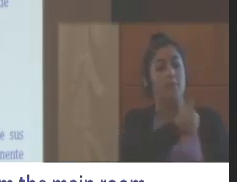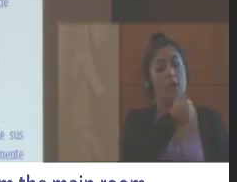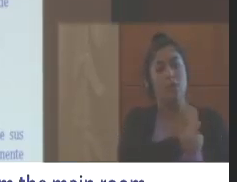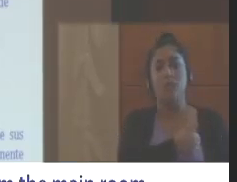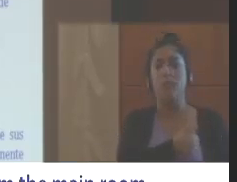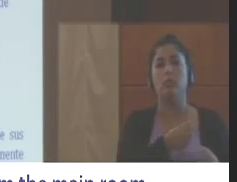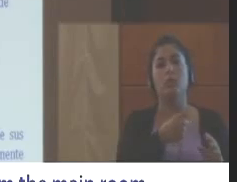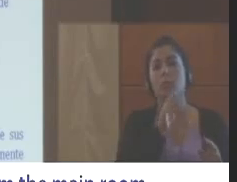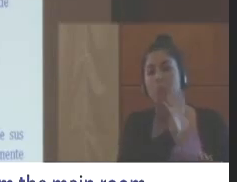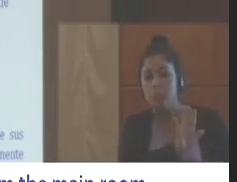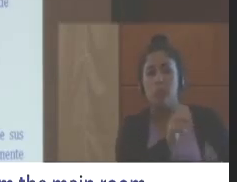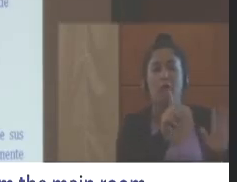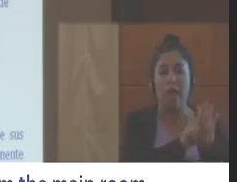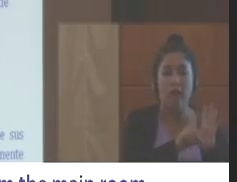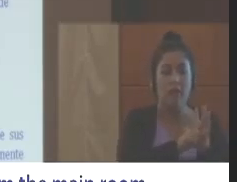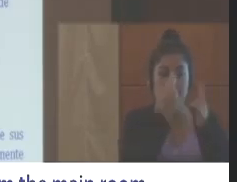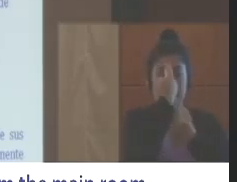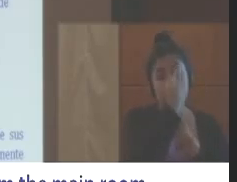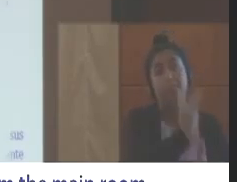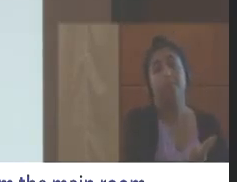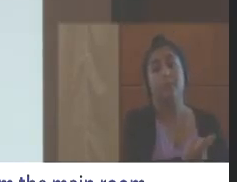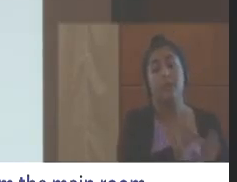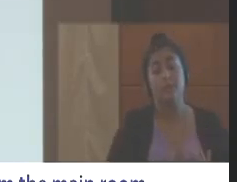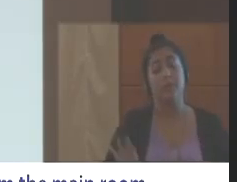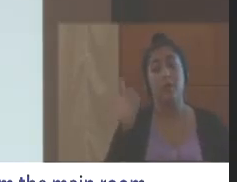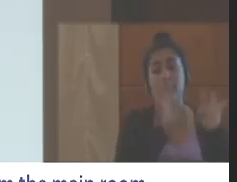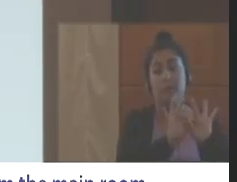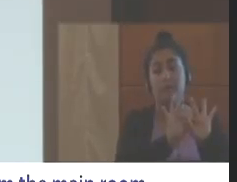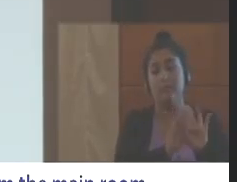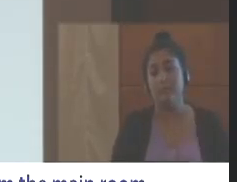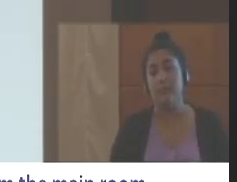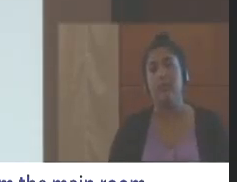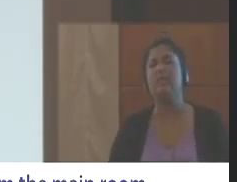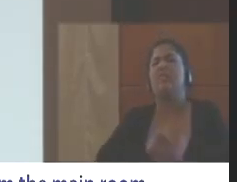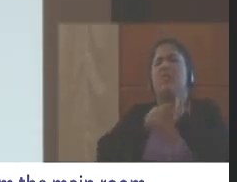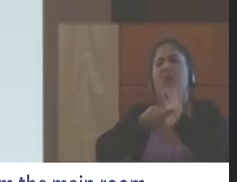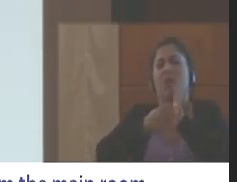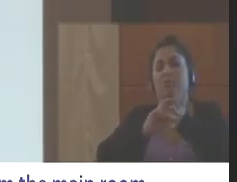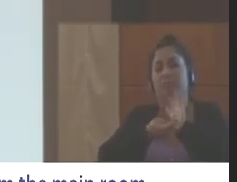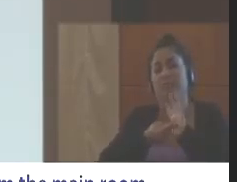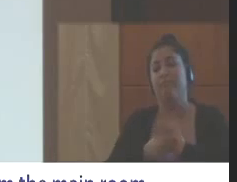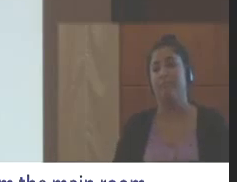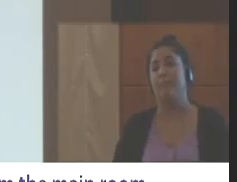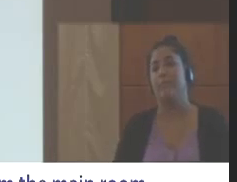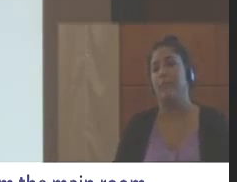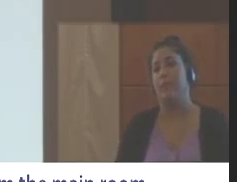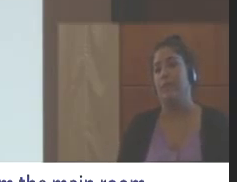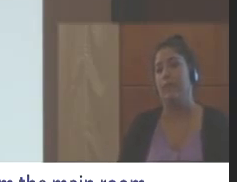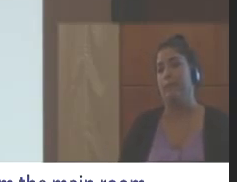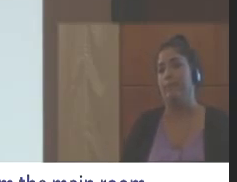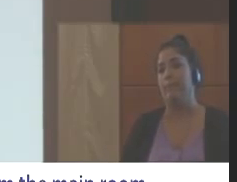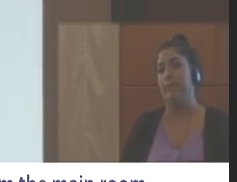as the regulations of municipalities and sectional governments and regional governments, which has